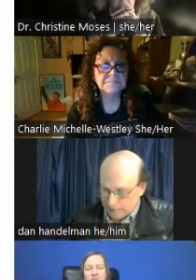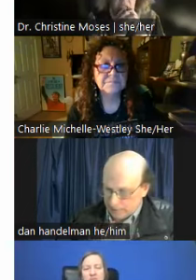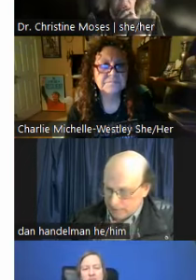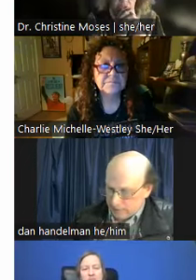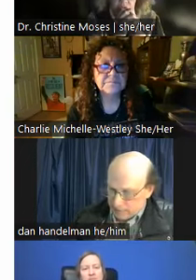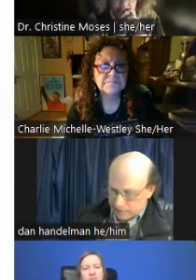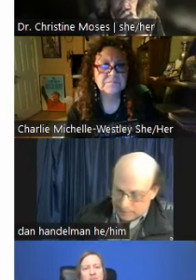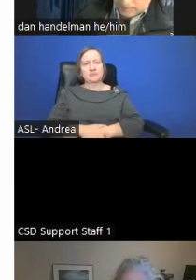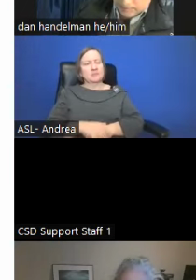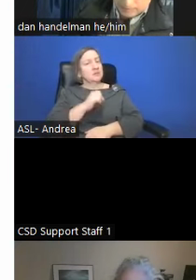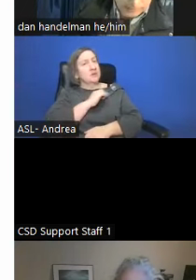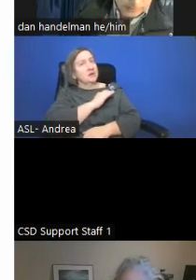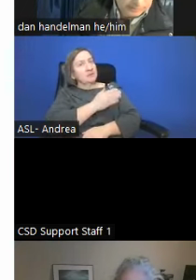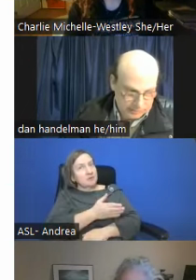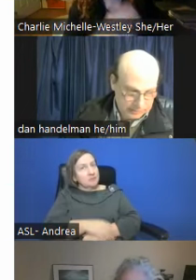Staff?